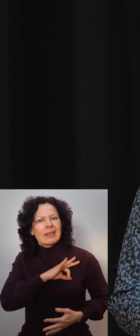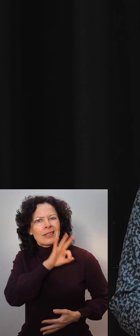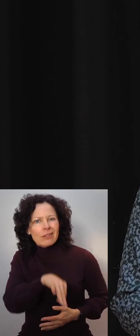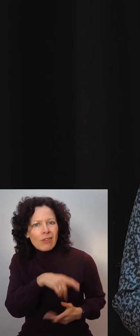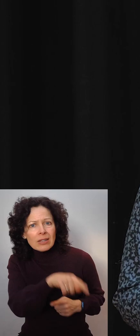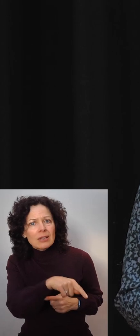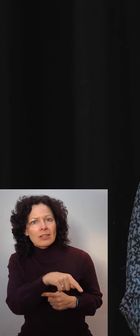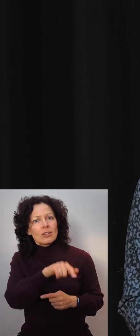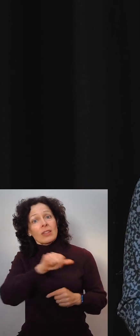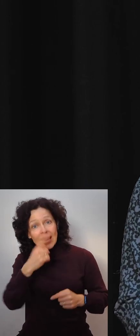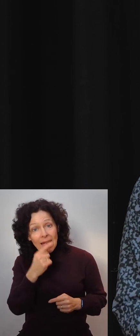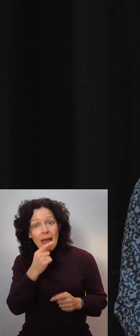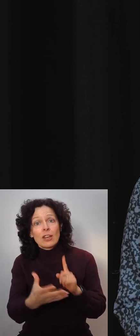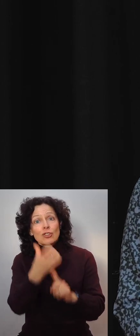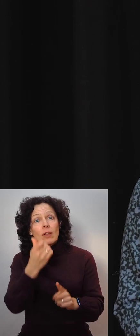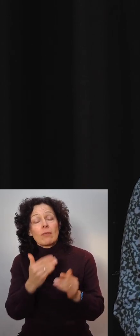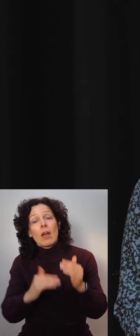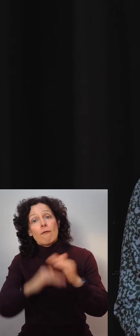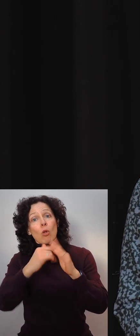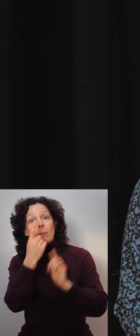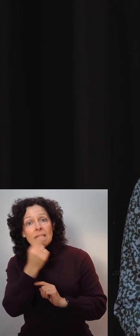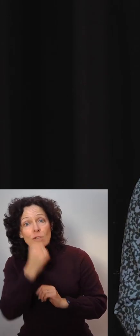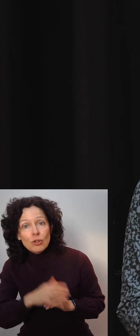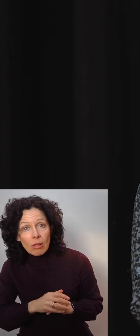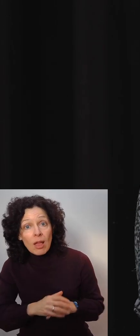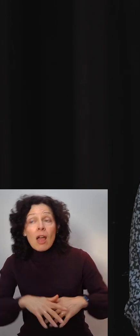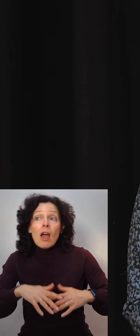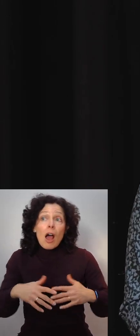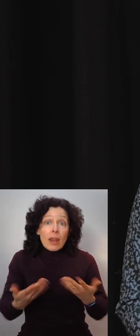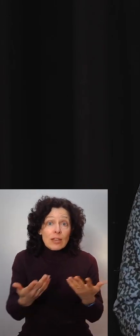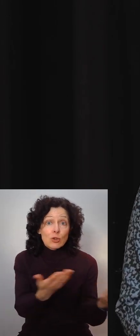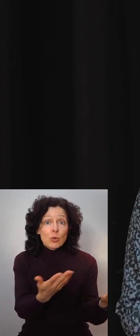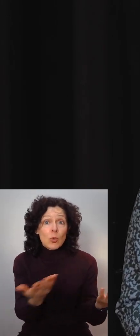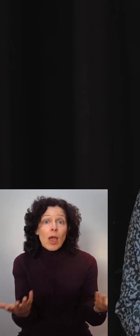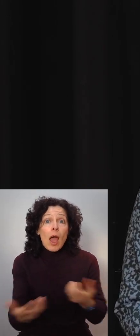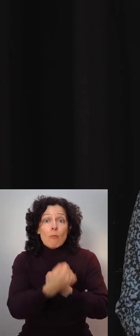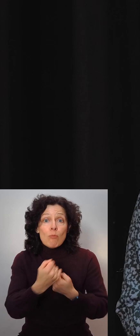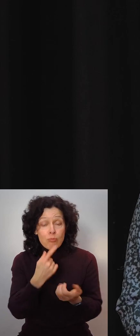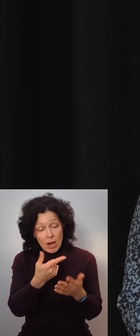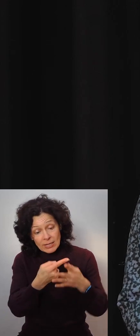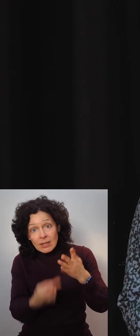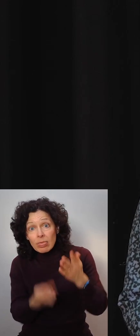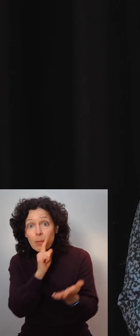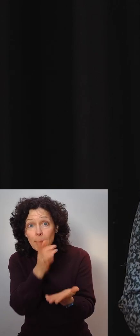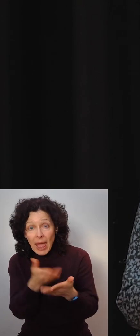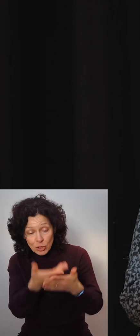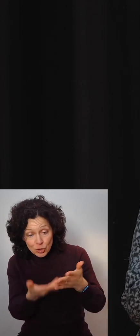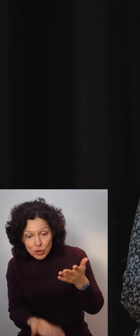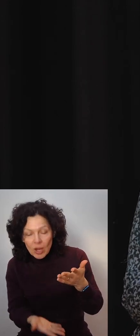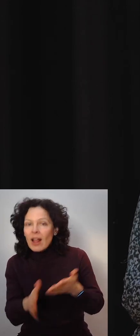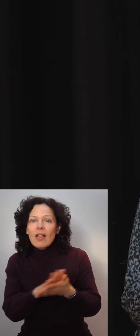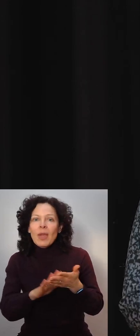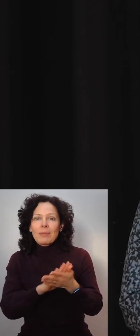Unless you implement these aspects that are so important within this pledge, then you